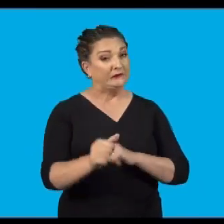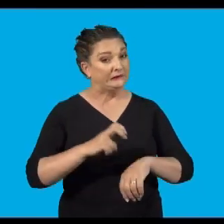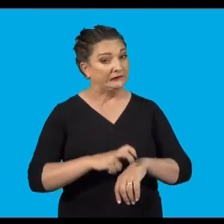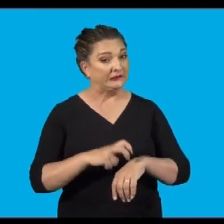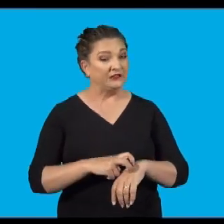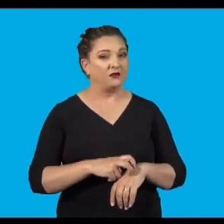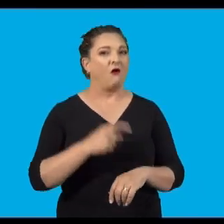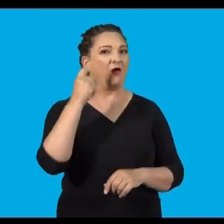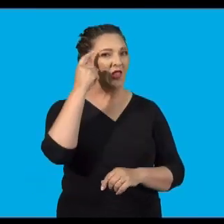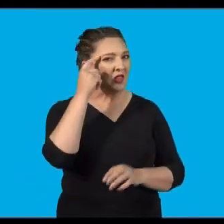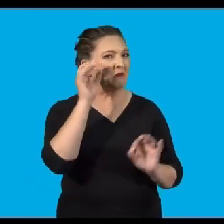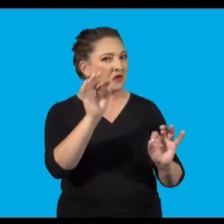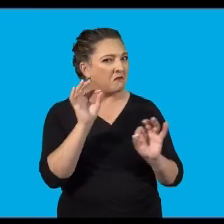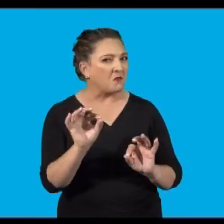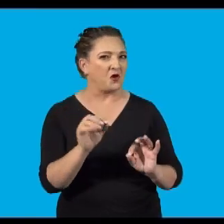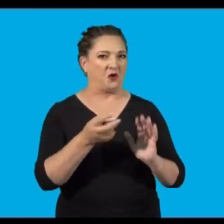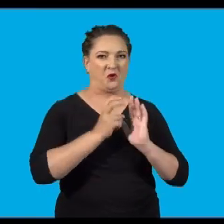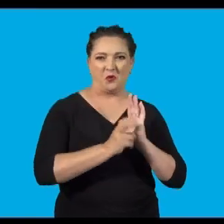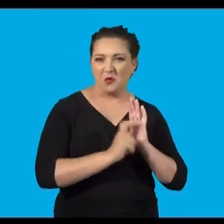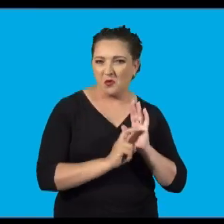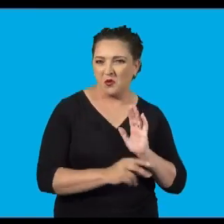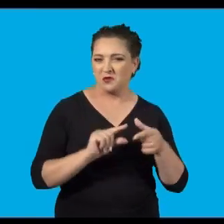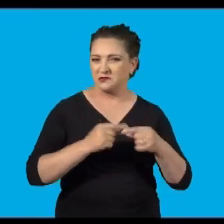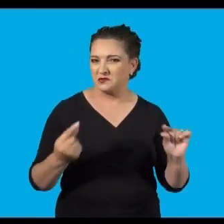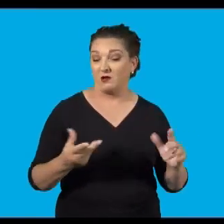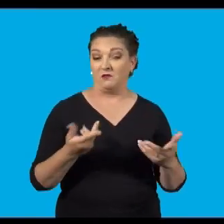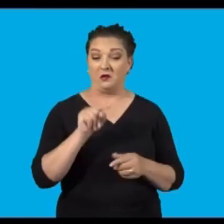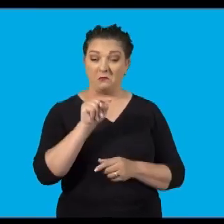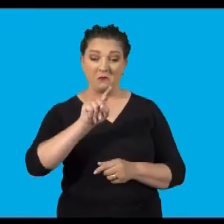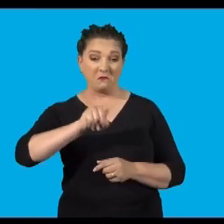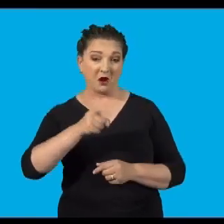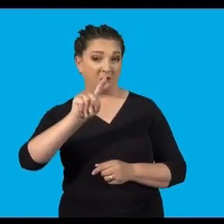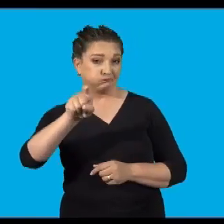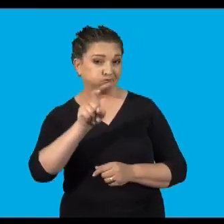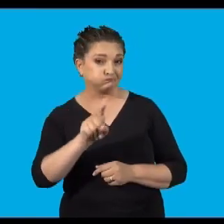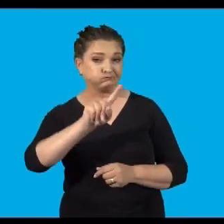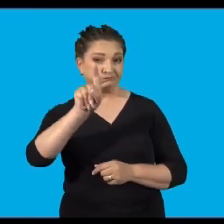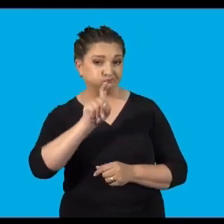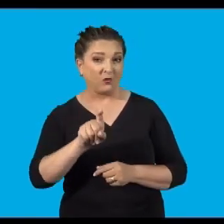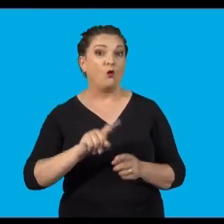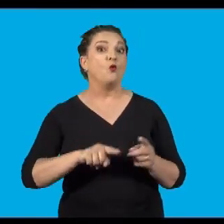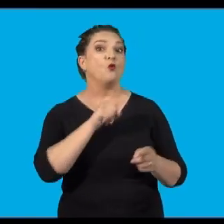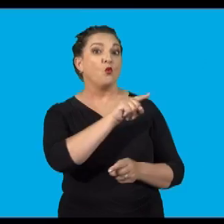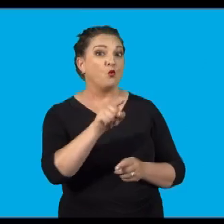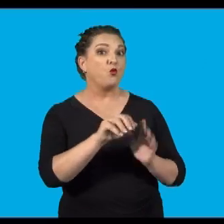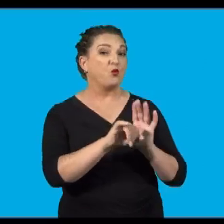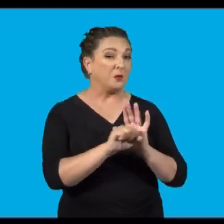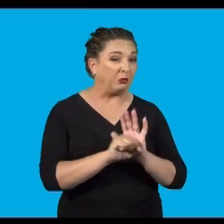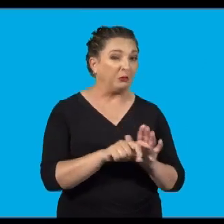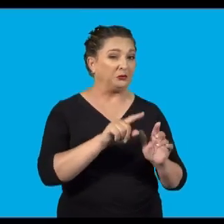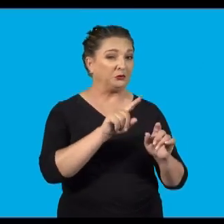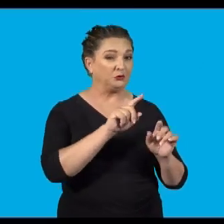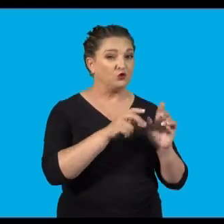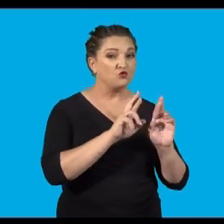for the exam: critical thinking skills, grammar rules, rules for punctuation, vocabulary to respond to